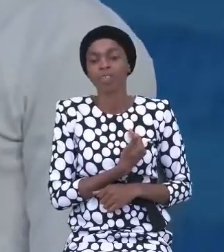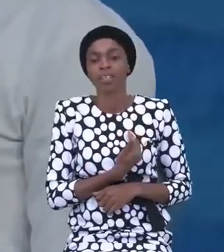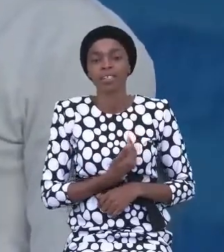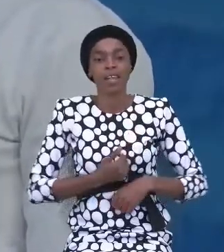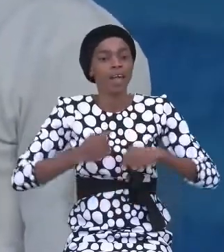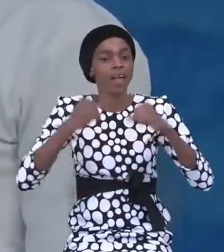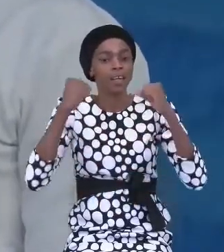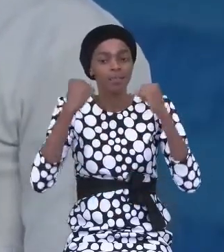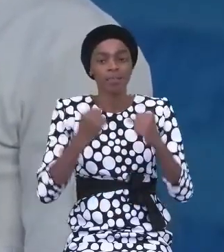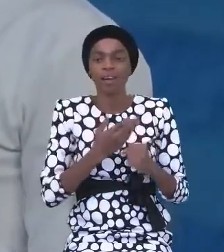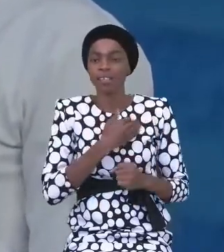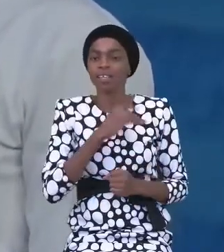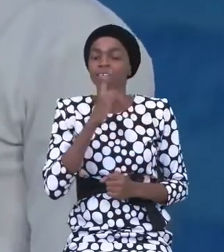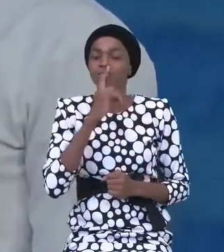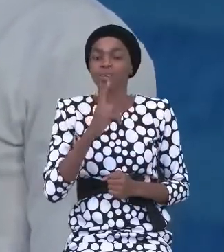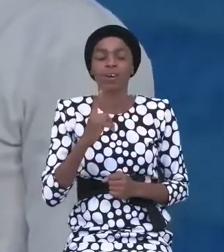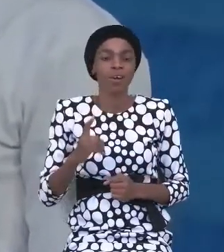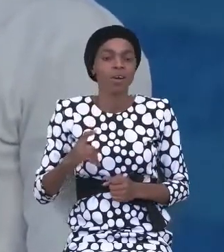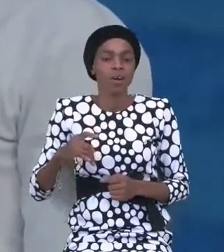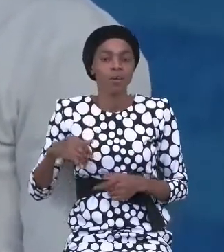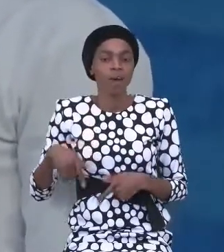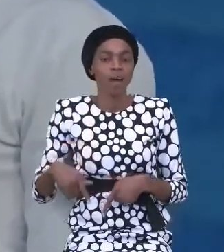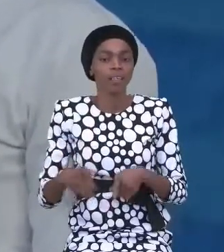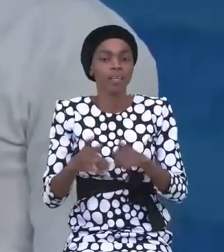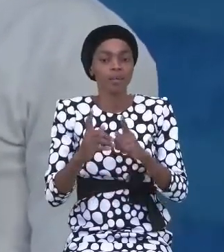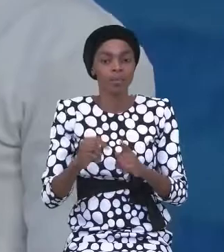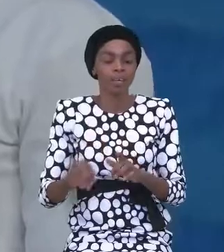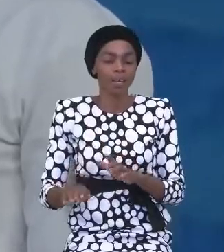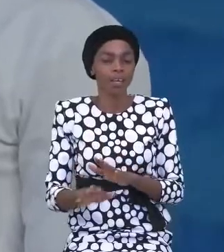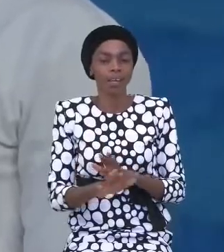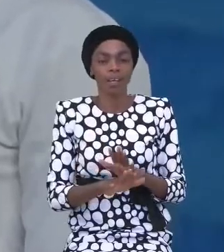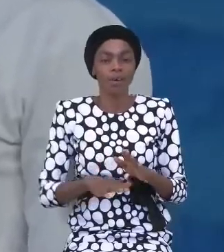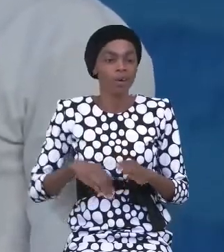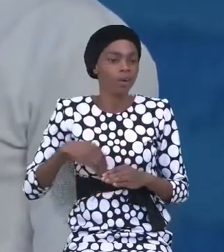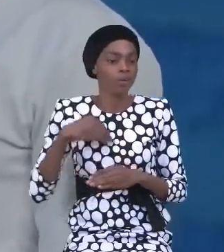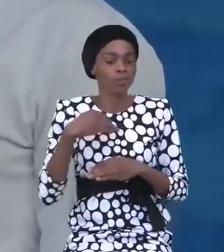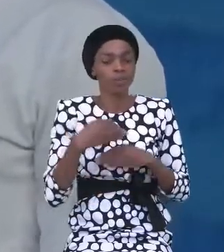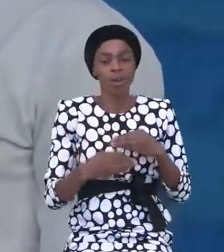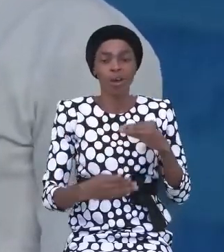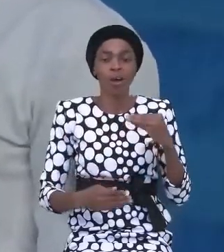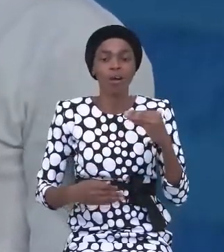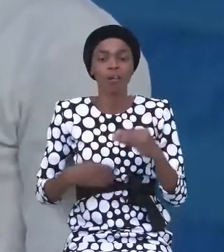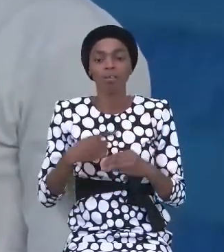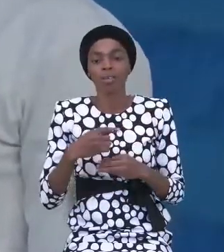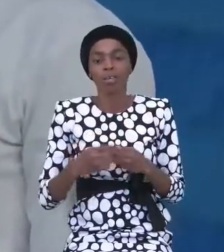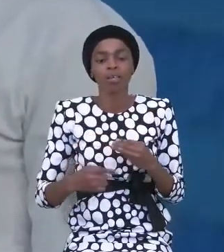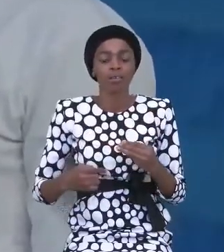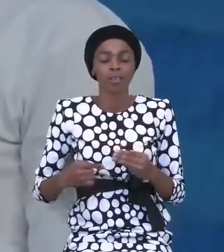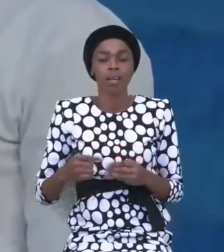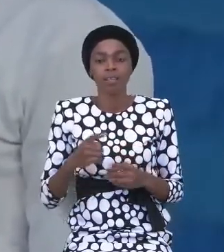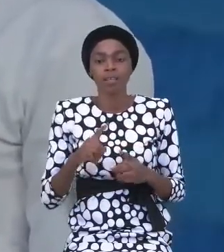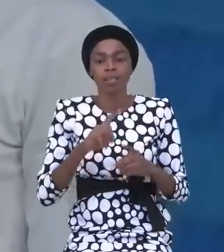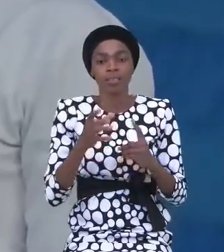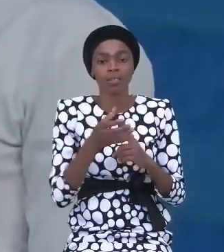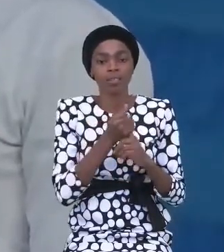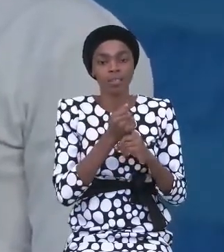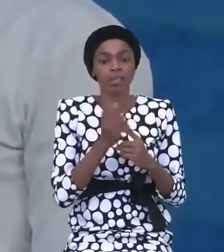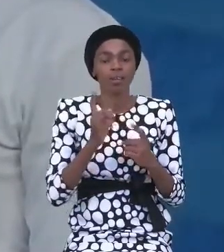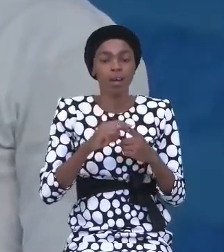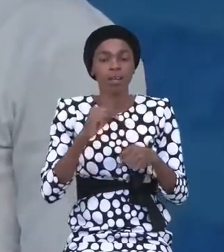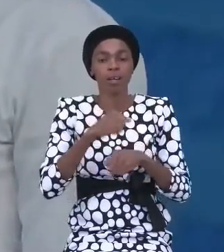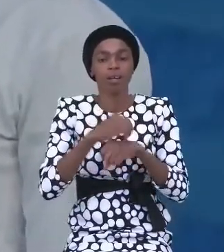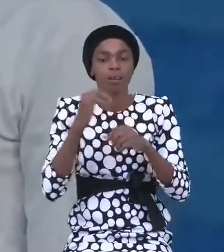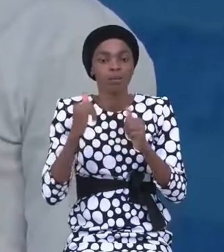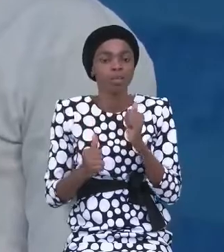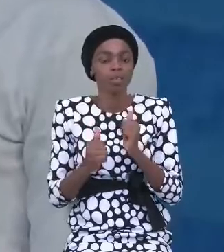soul steadfast and sure while the billows roll. Fast into the